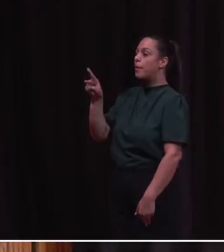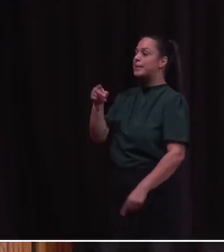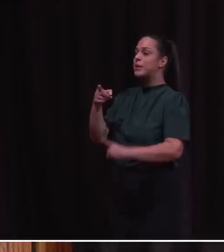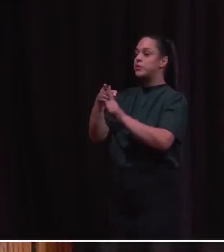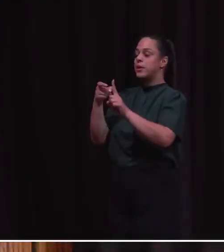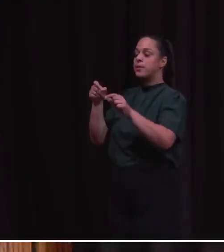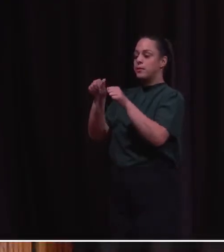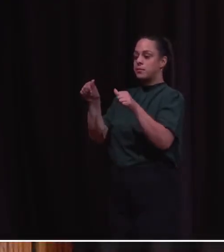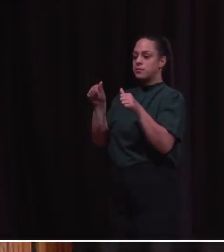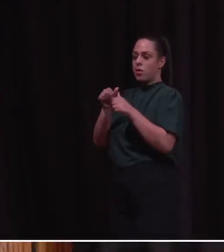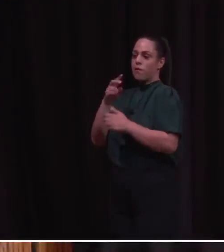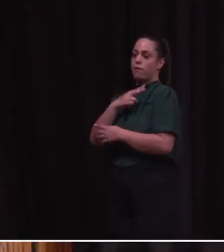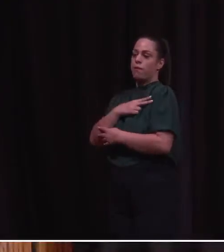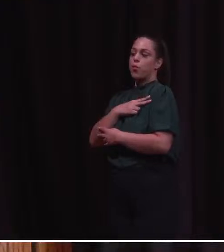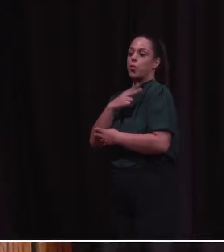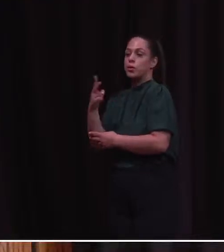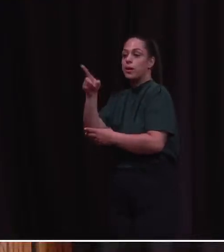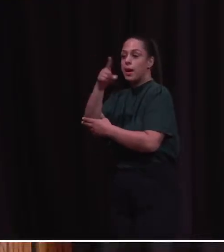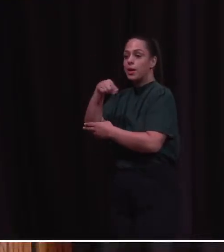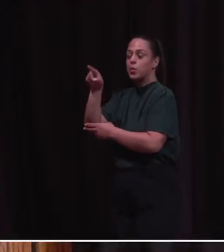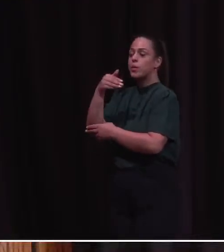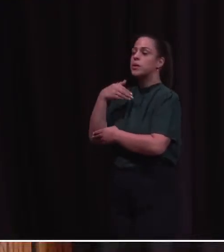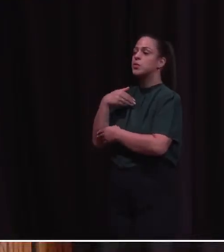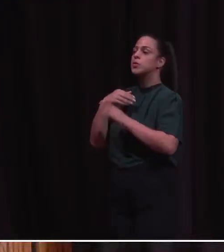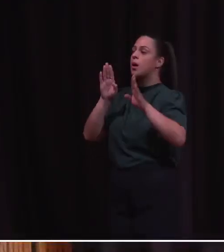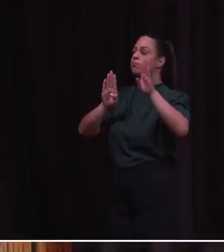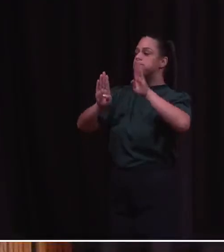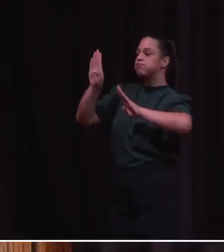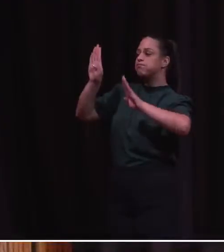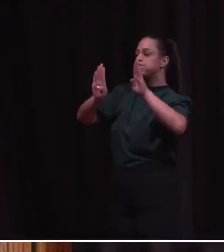estarán llevando el micrófono, así que si alguien tiene